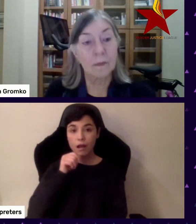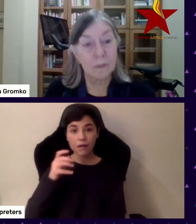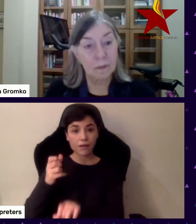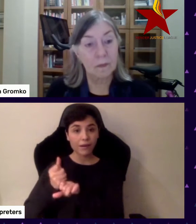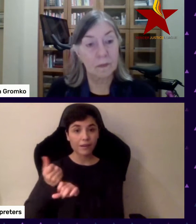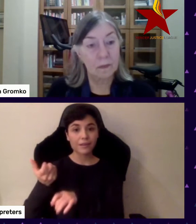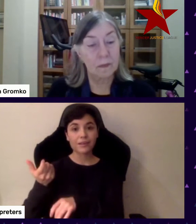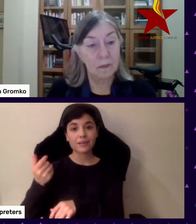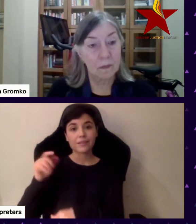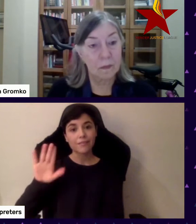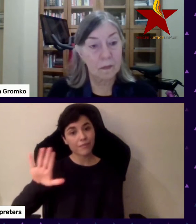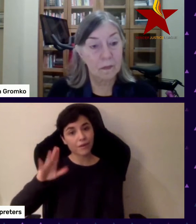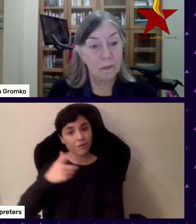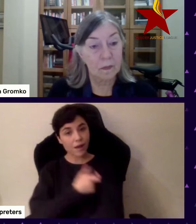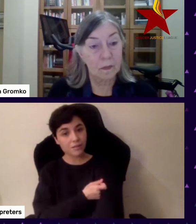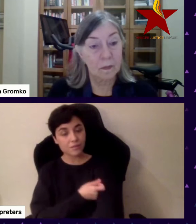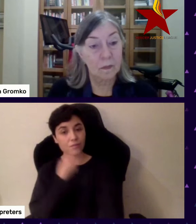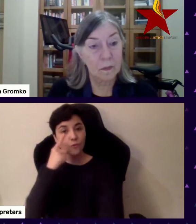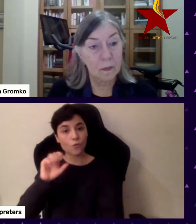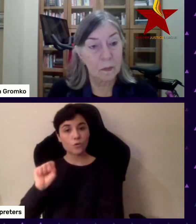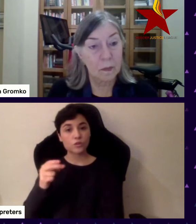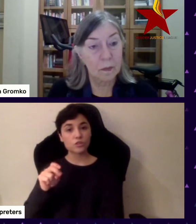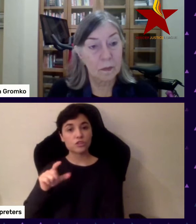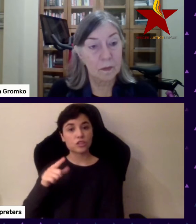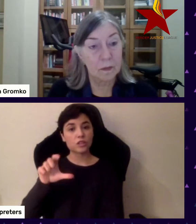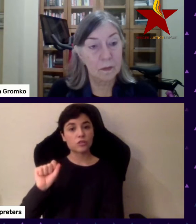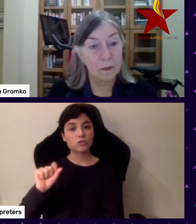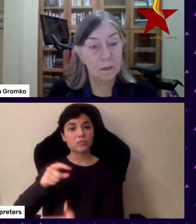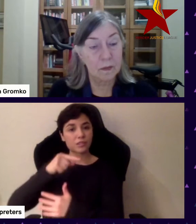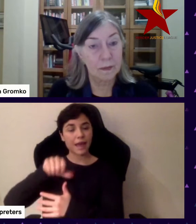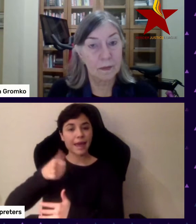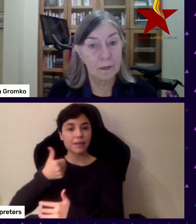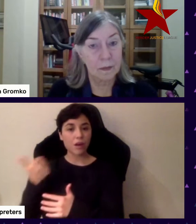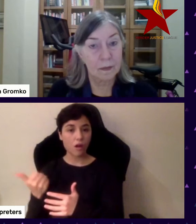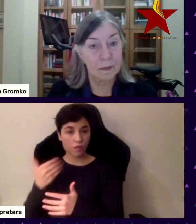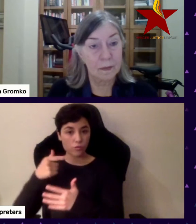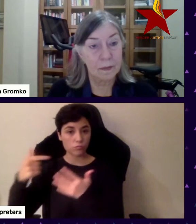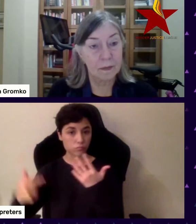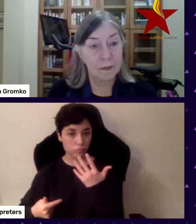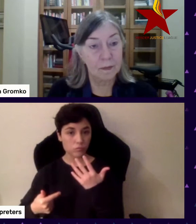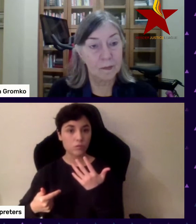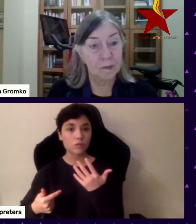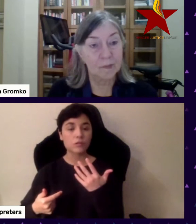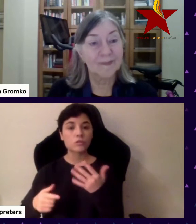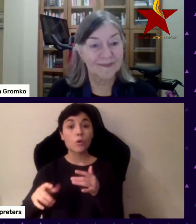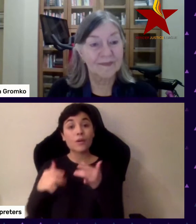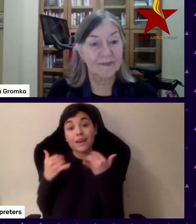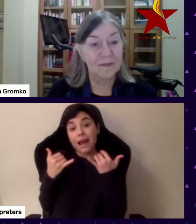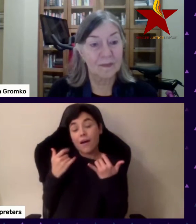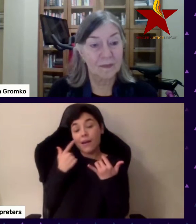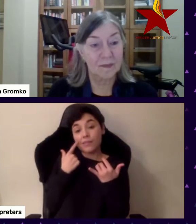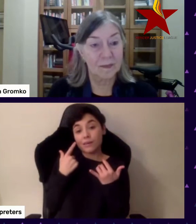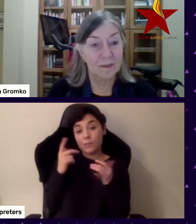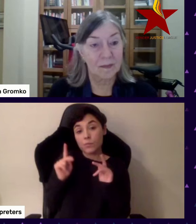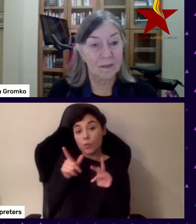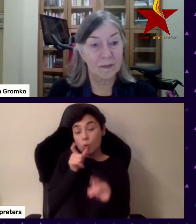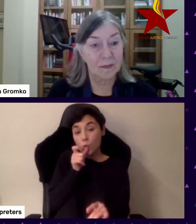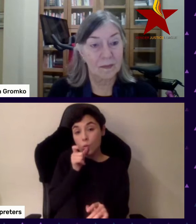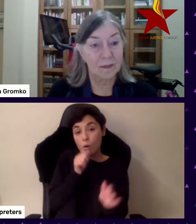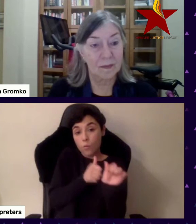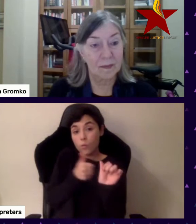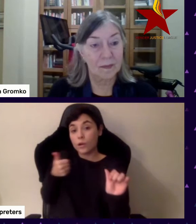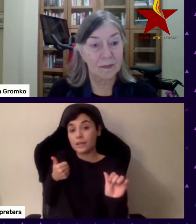out because of this delay. And so now I think there will be definitely a backlog of this happening.